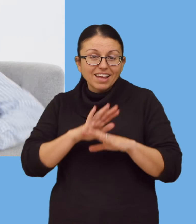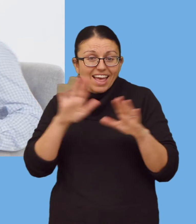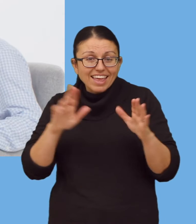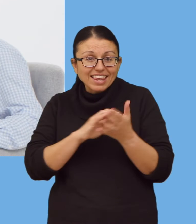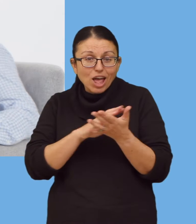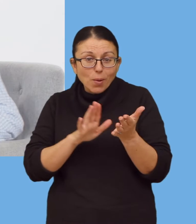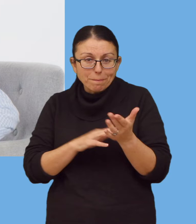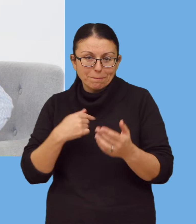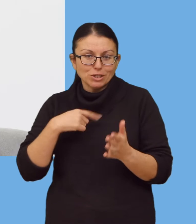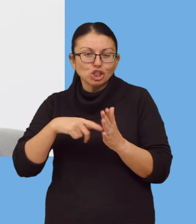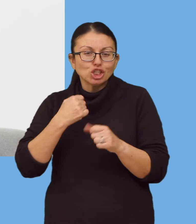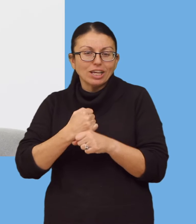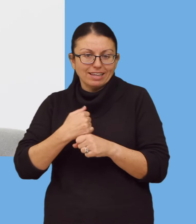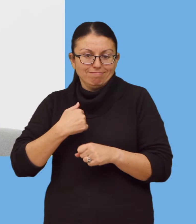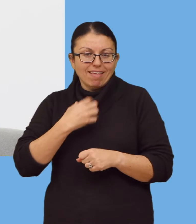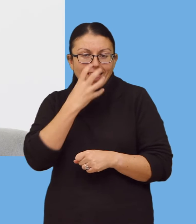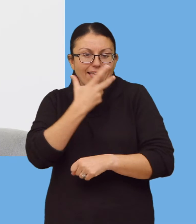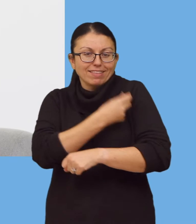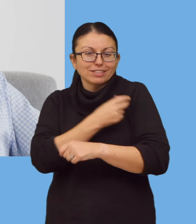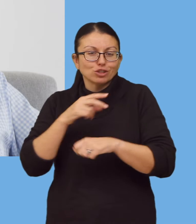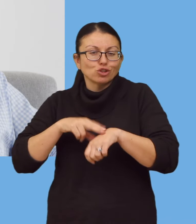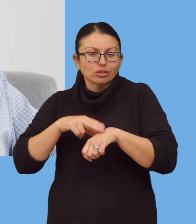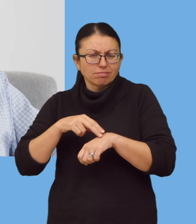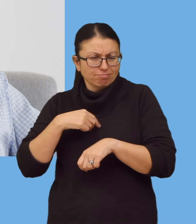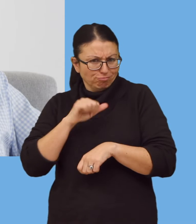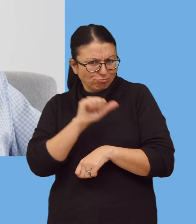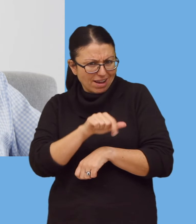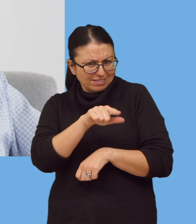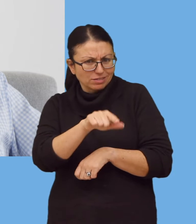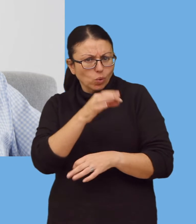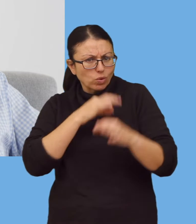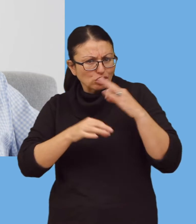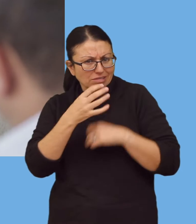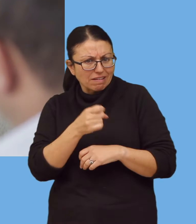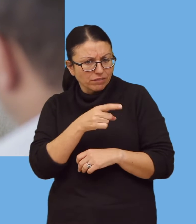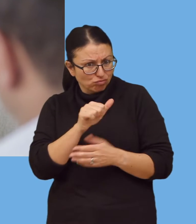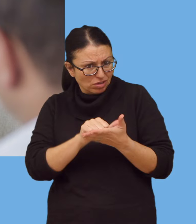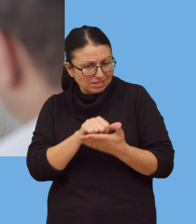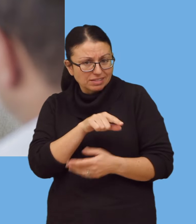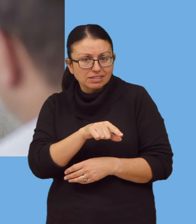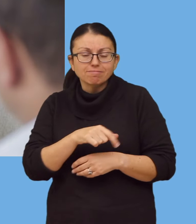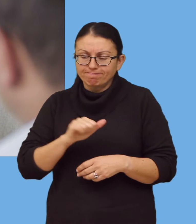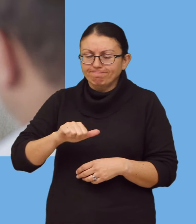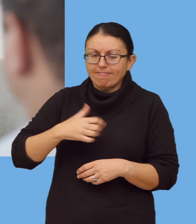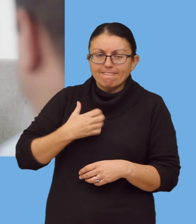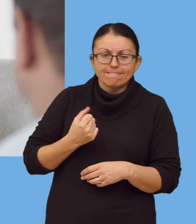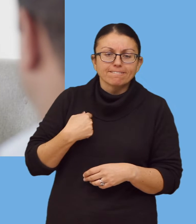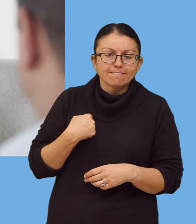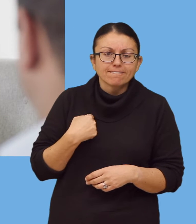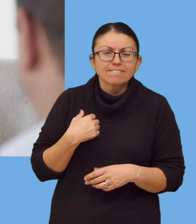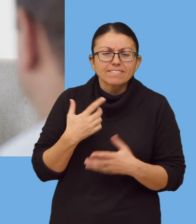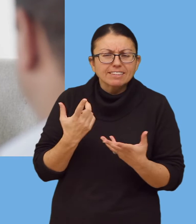Hi Nahom, I'm Jig, I'm an anaesthetic doctor. I understand you have some questions for me, is that correct? Yes, I